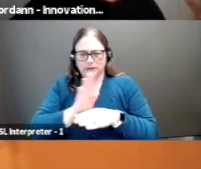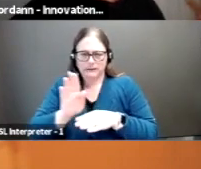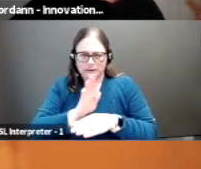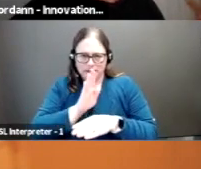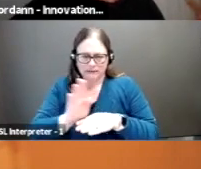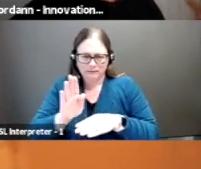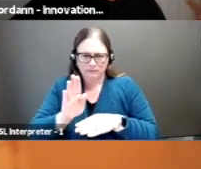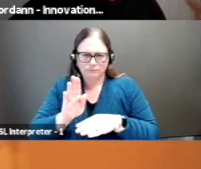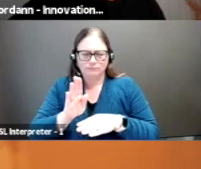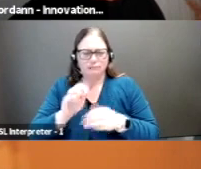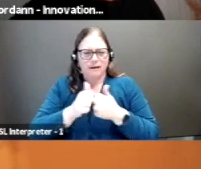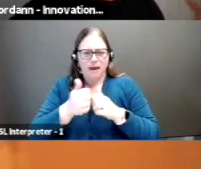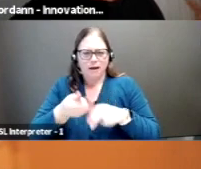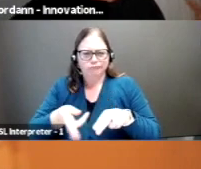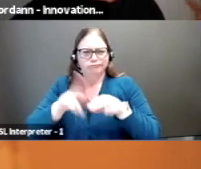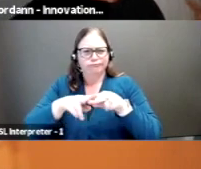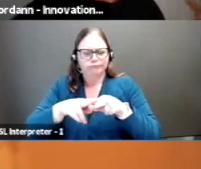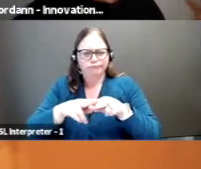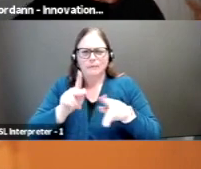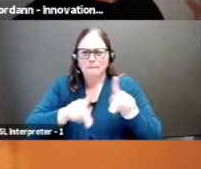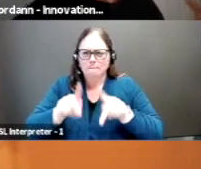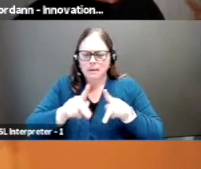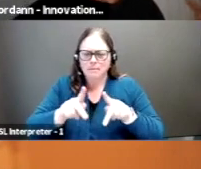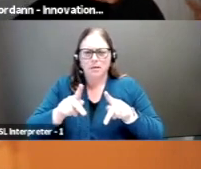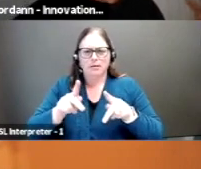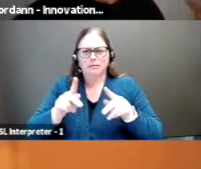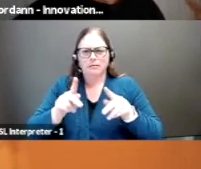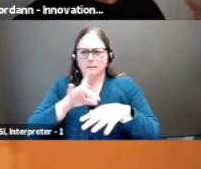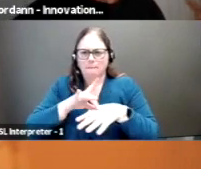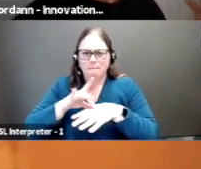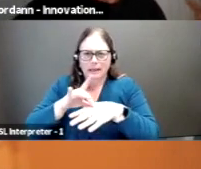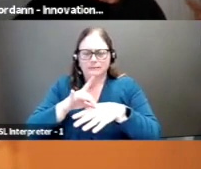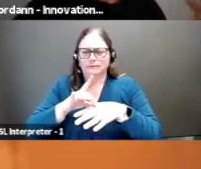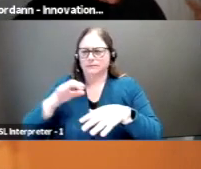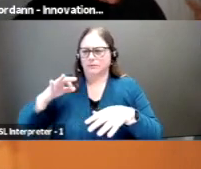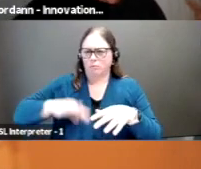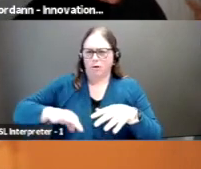bottom line, people, planet, and profit could be your solution.